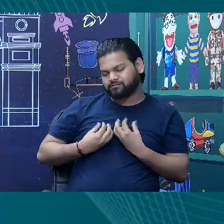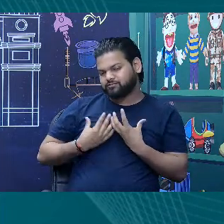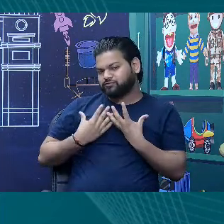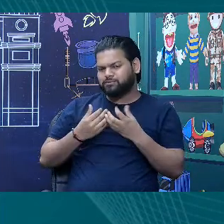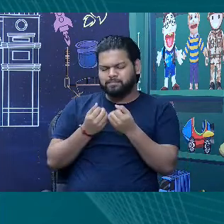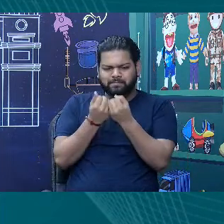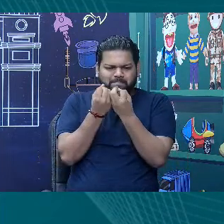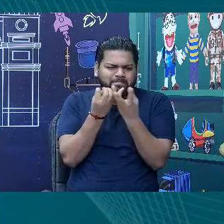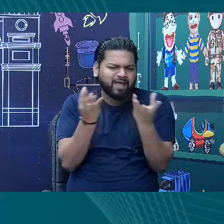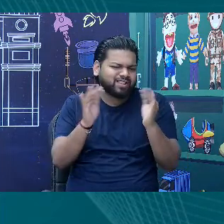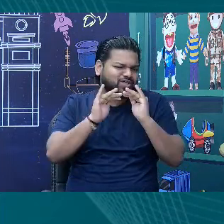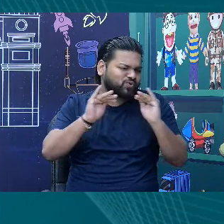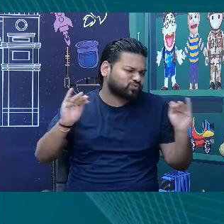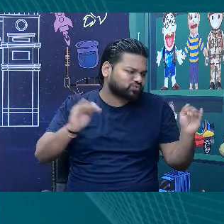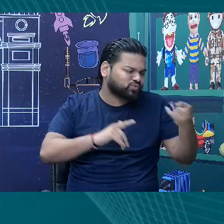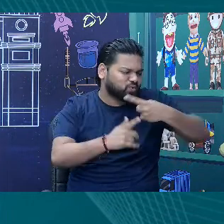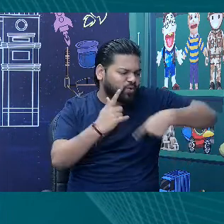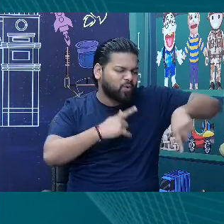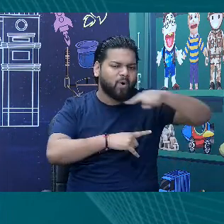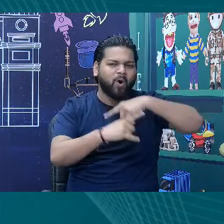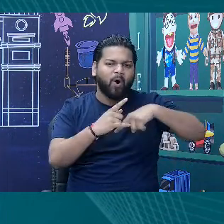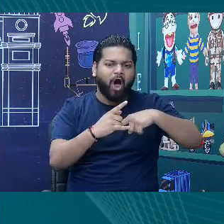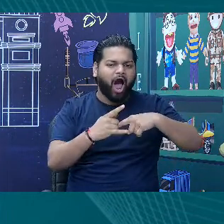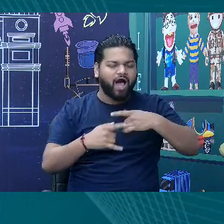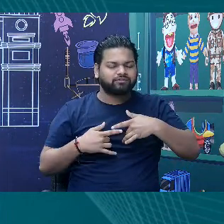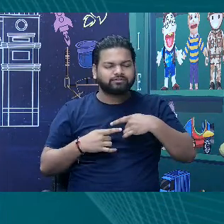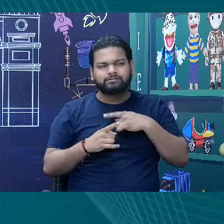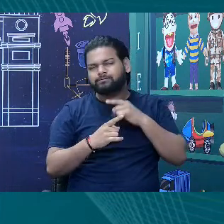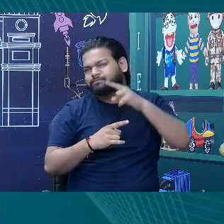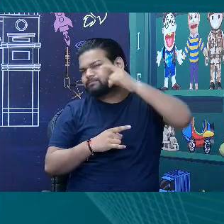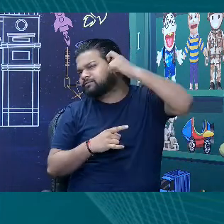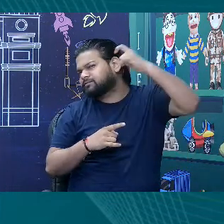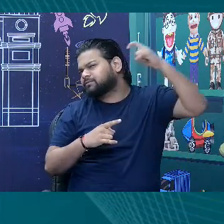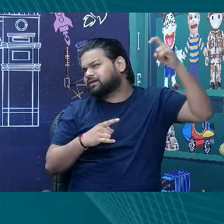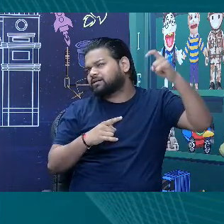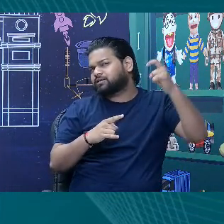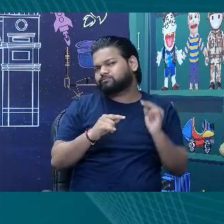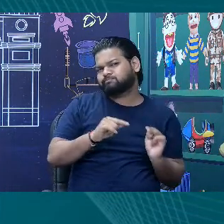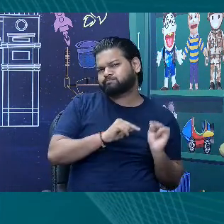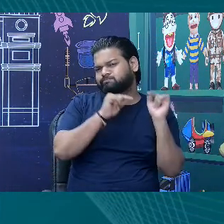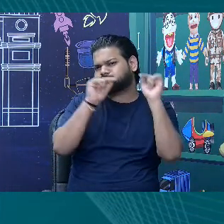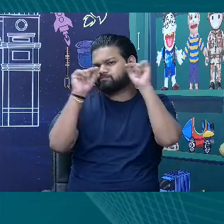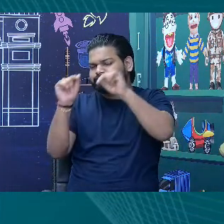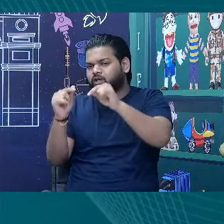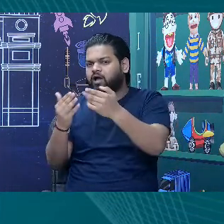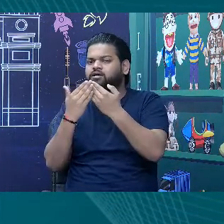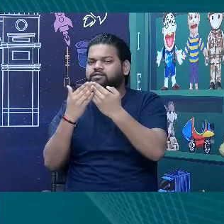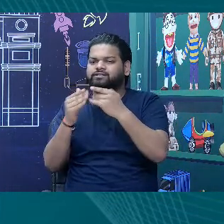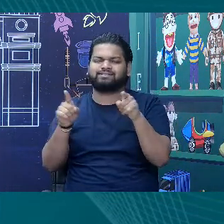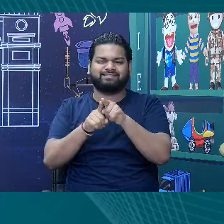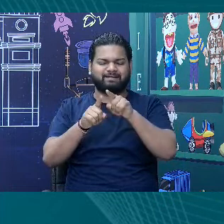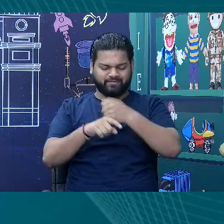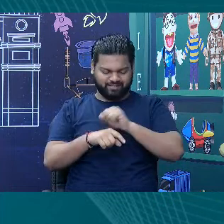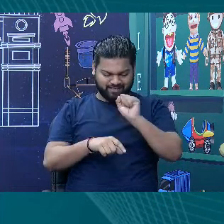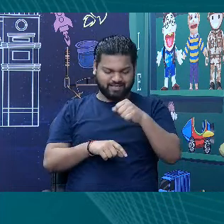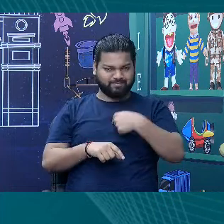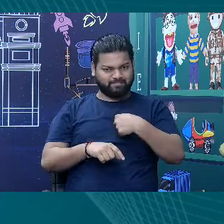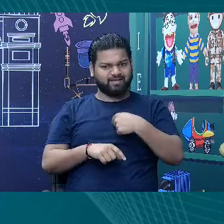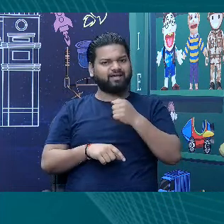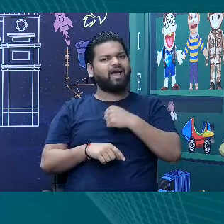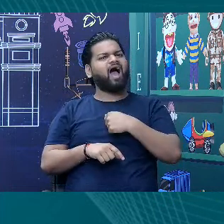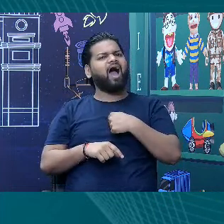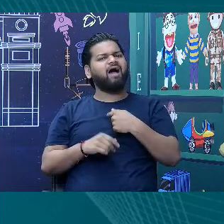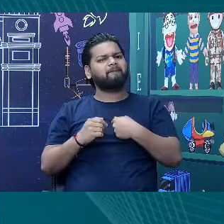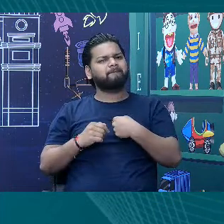to be there. Oh, I wish to go myself. Let us move on. Okay. All right.